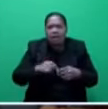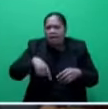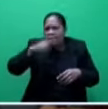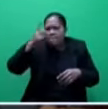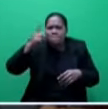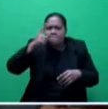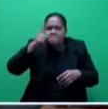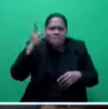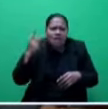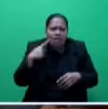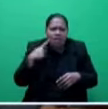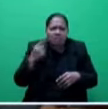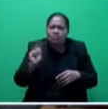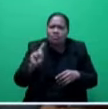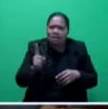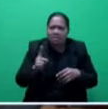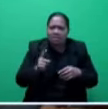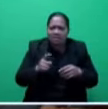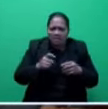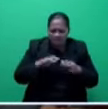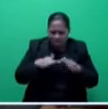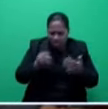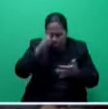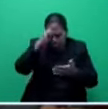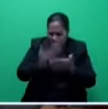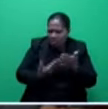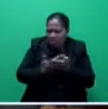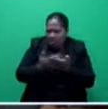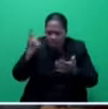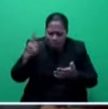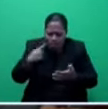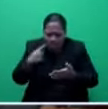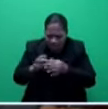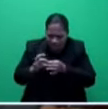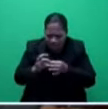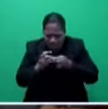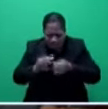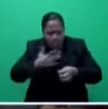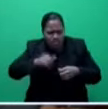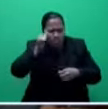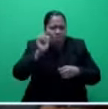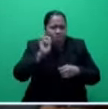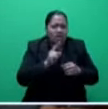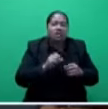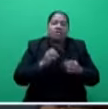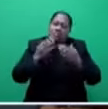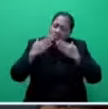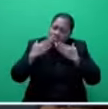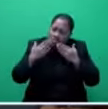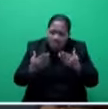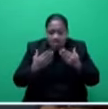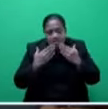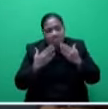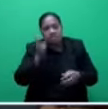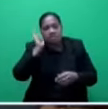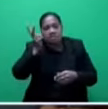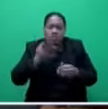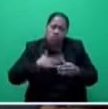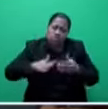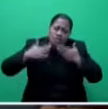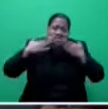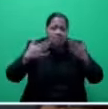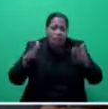engagement which we have experienced at the ministry in the last 2 months. And of course, this is commendable. Again, I'd like to thank all the parents